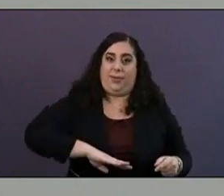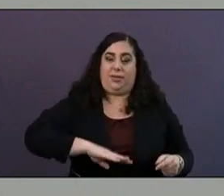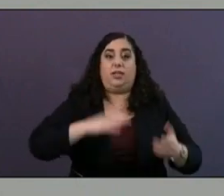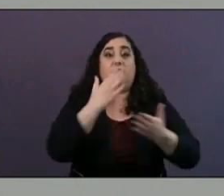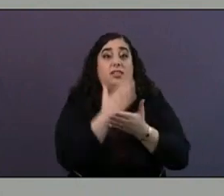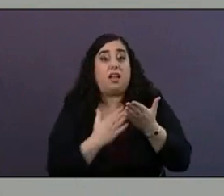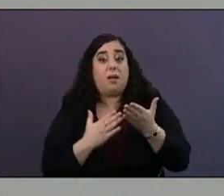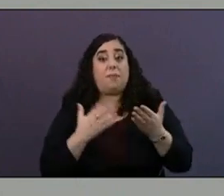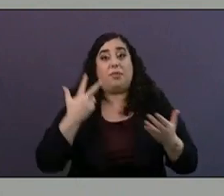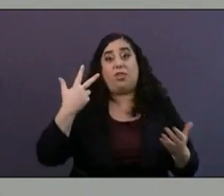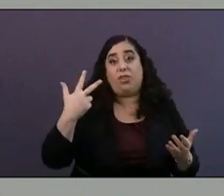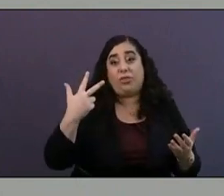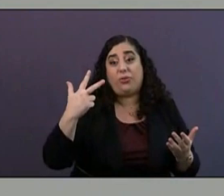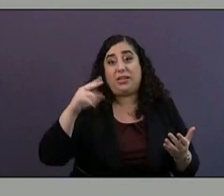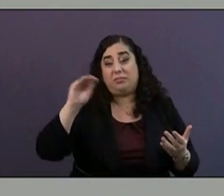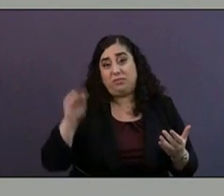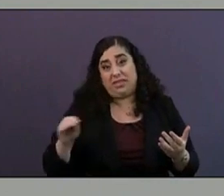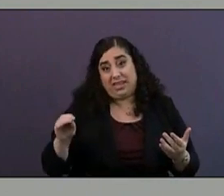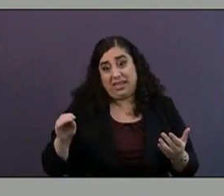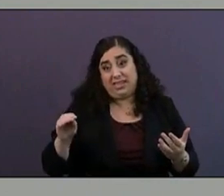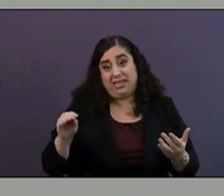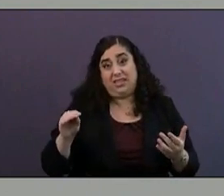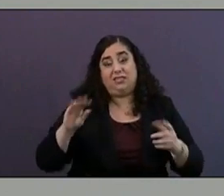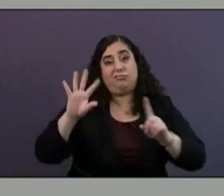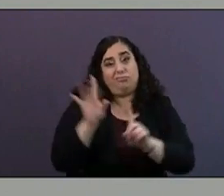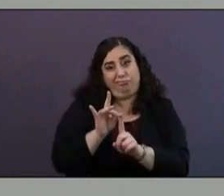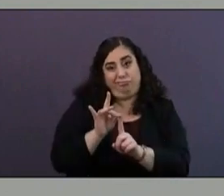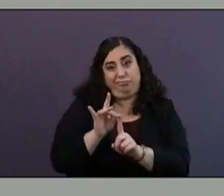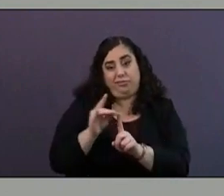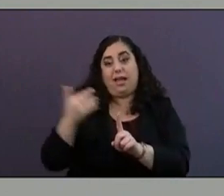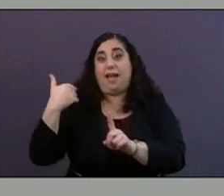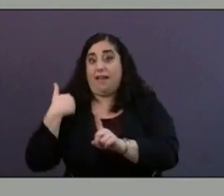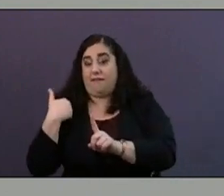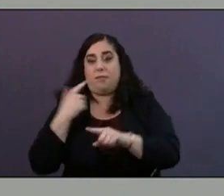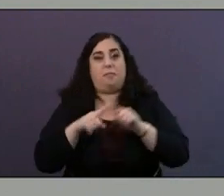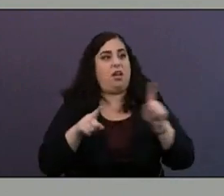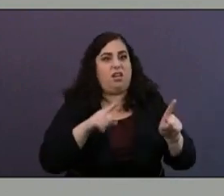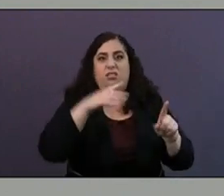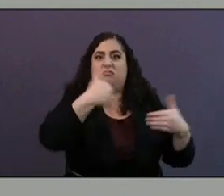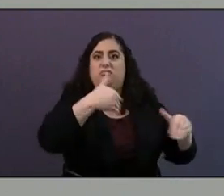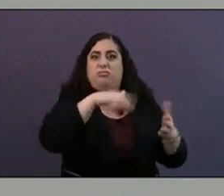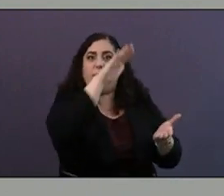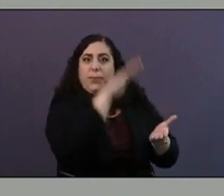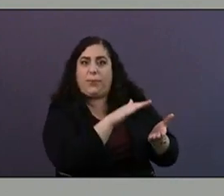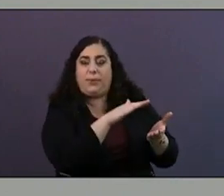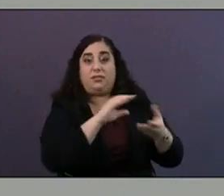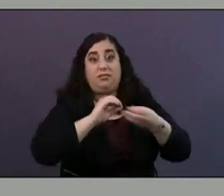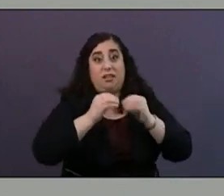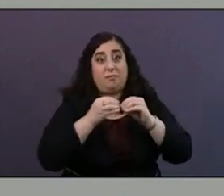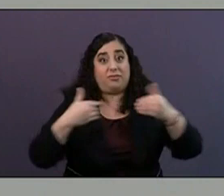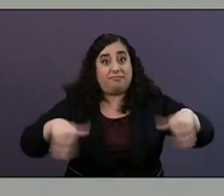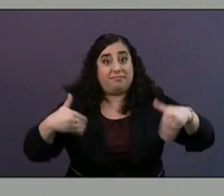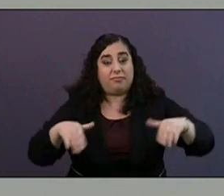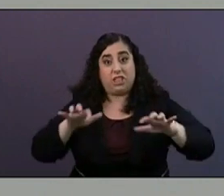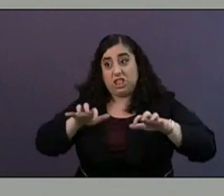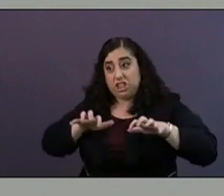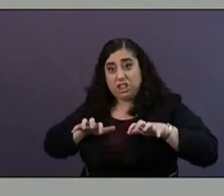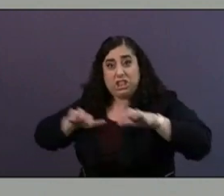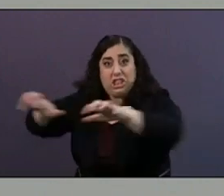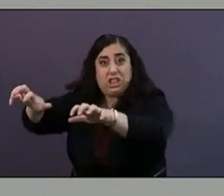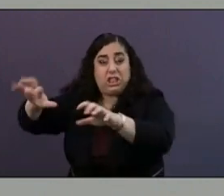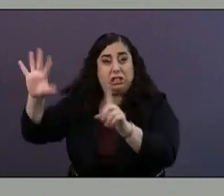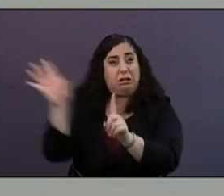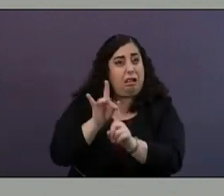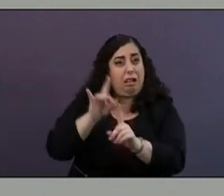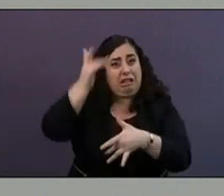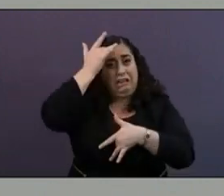total number of tests, which is increasing. So it's good news. In terms of the economy, and that's what we want to talk about